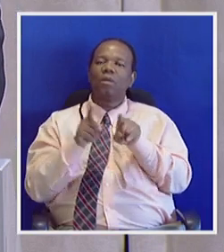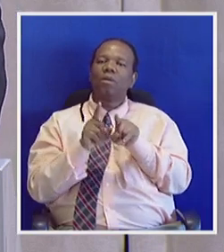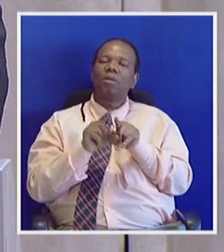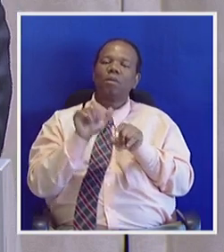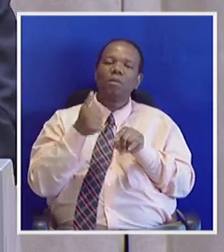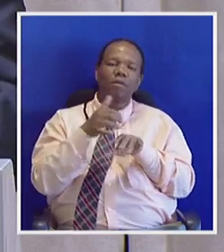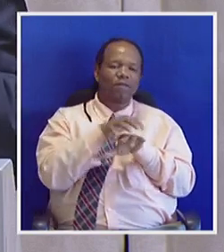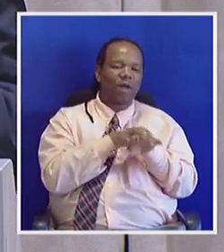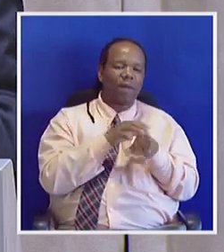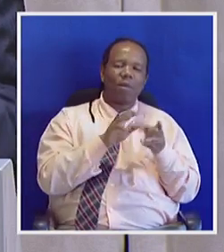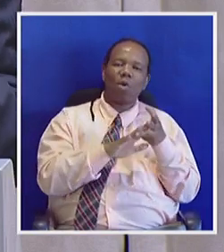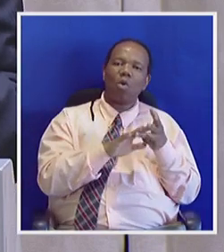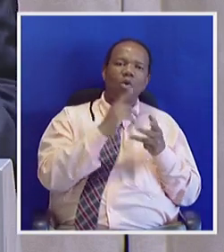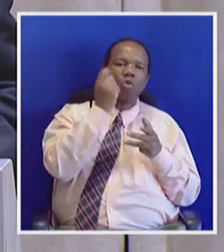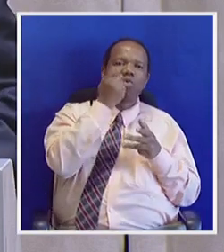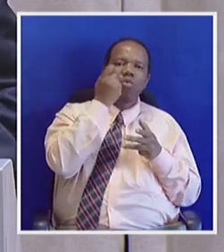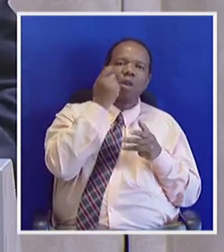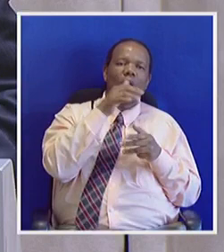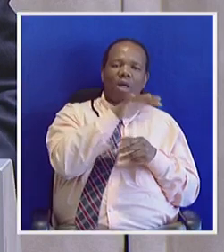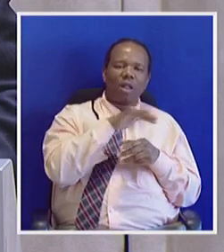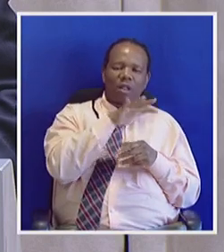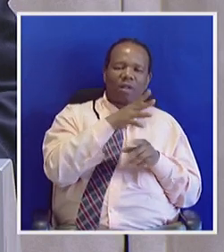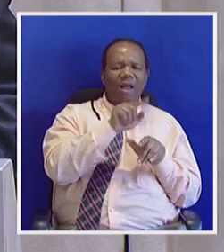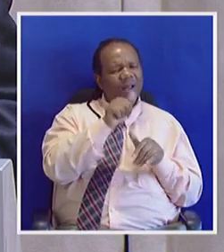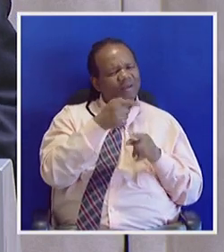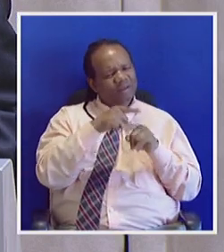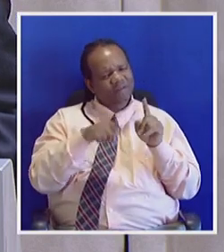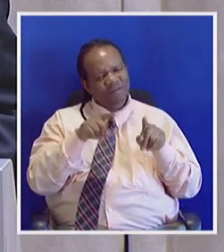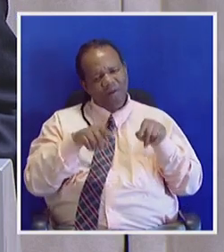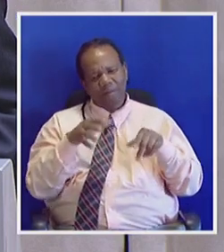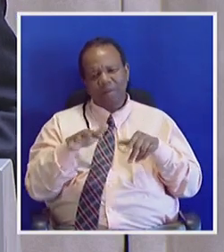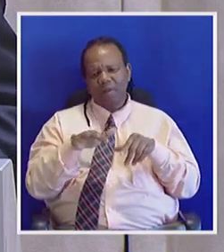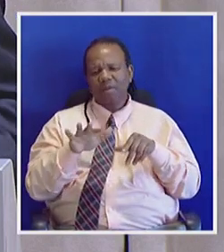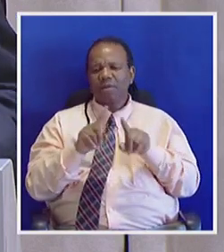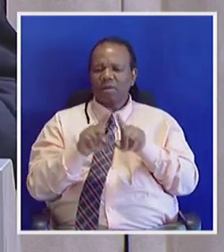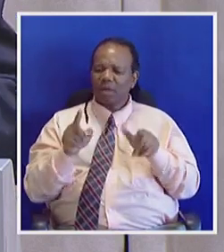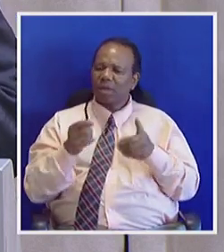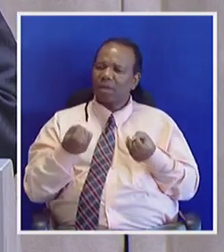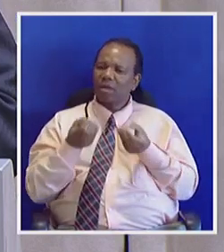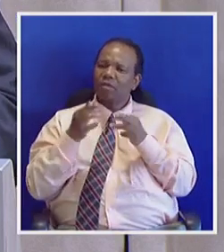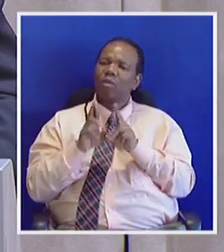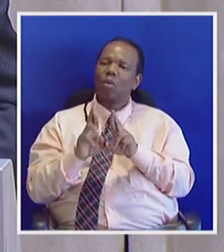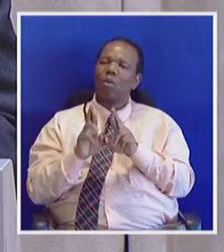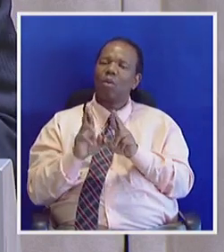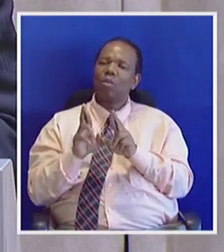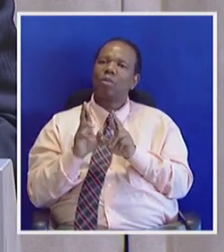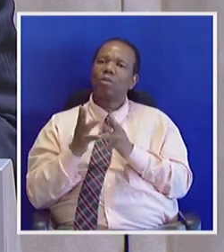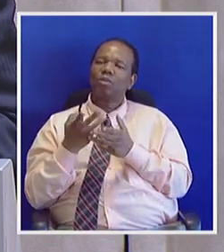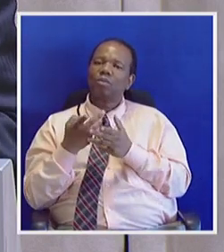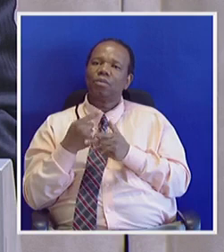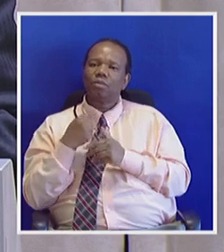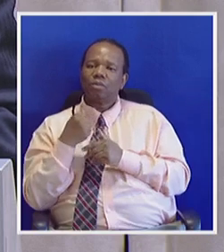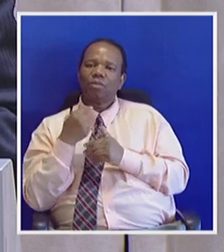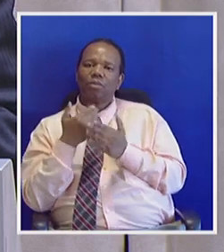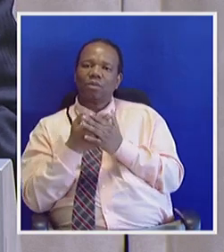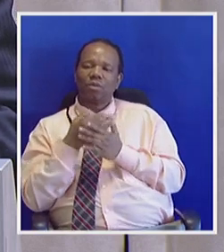le hokae ke yona tshepo e re ka ba fang yona le molaetsa o tshwantse hore re o fihlise ho bona hore ba